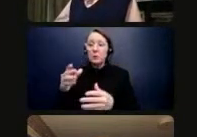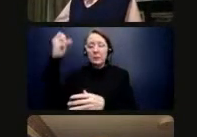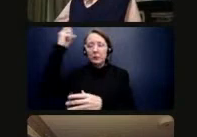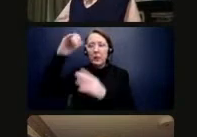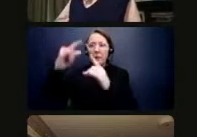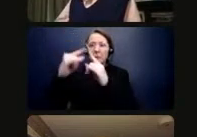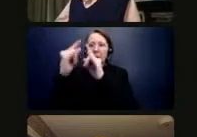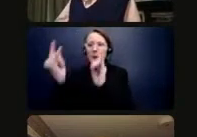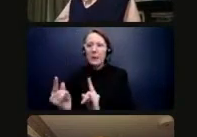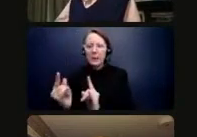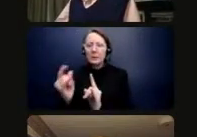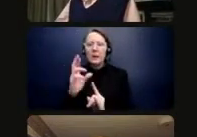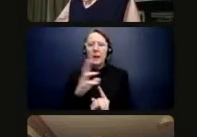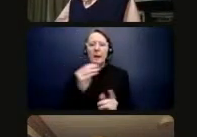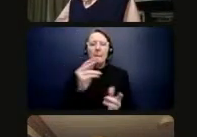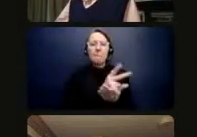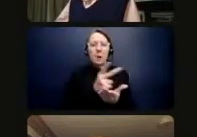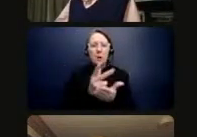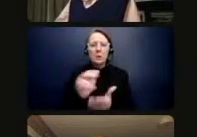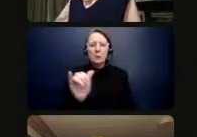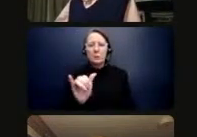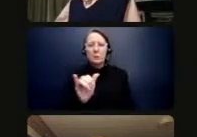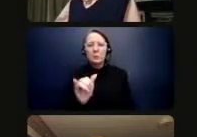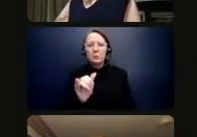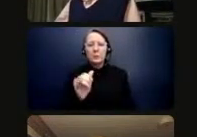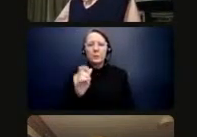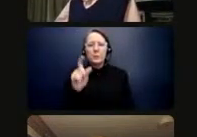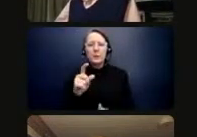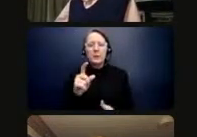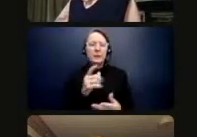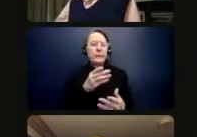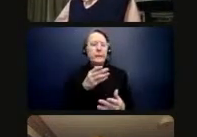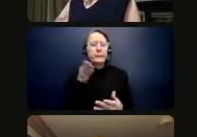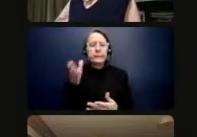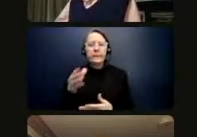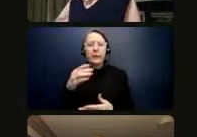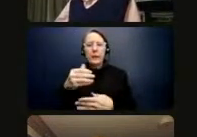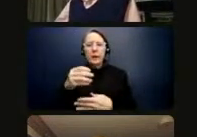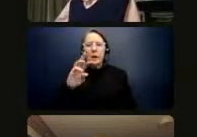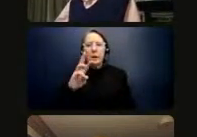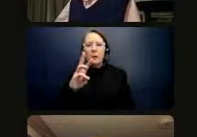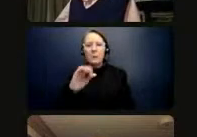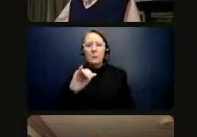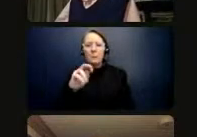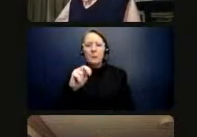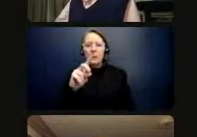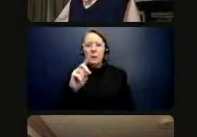and the parking we would need at Windows to the West.